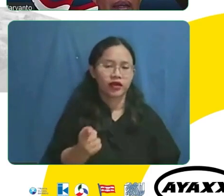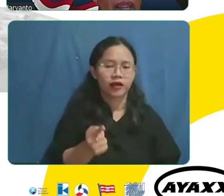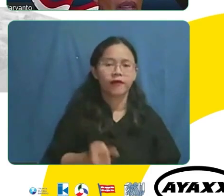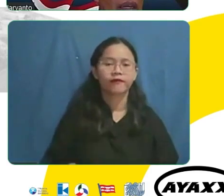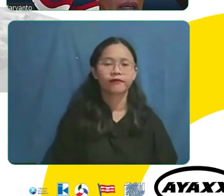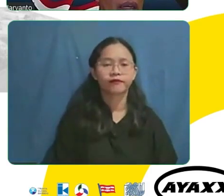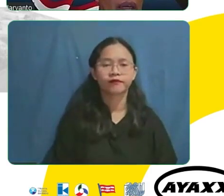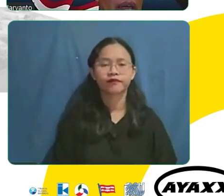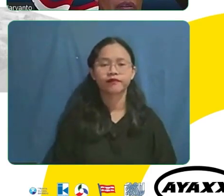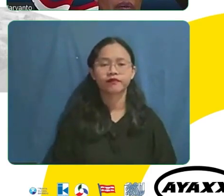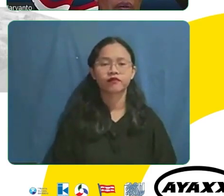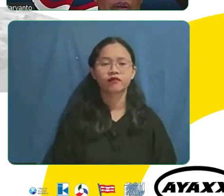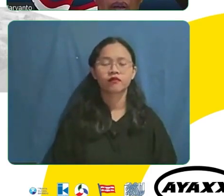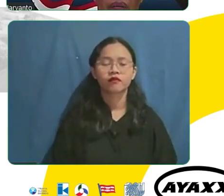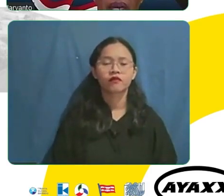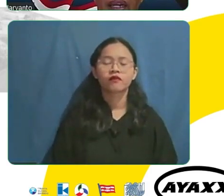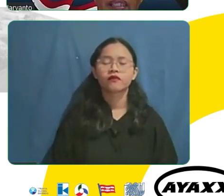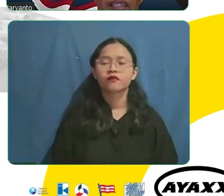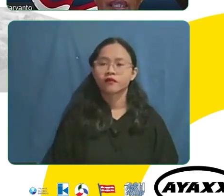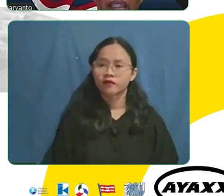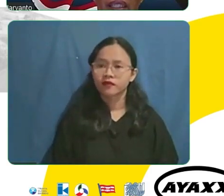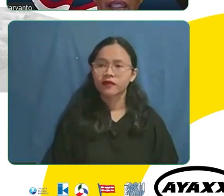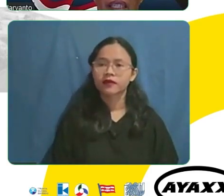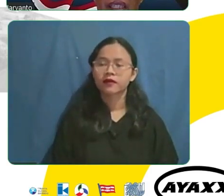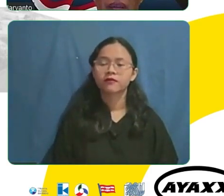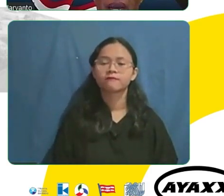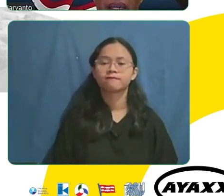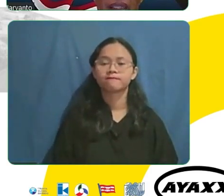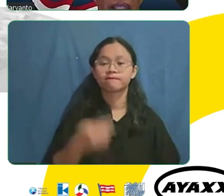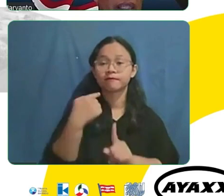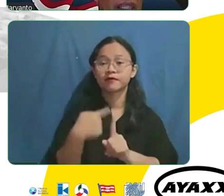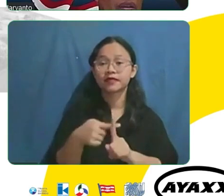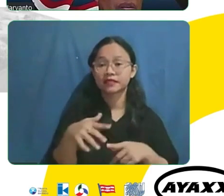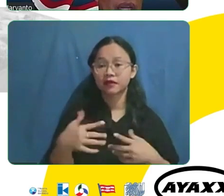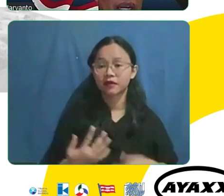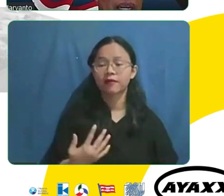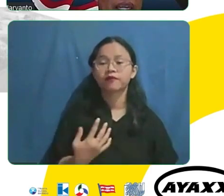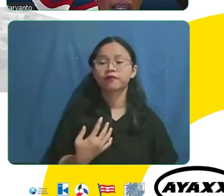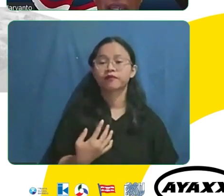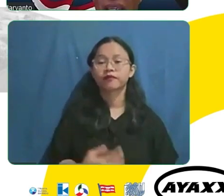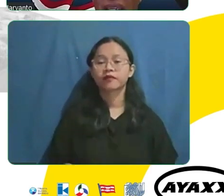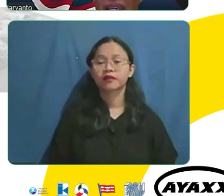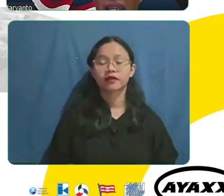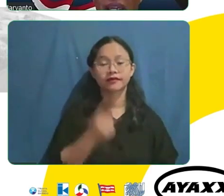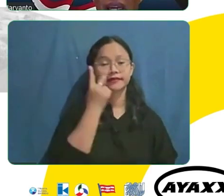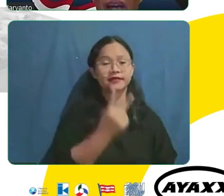As also we can share, this is suggested by the CDC, how to tackling the how to